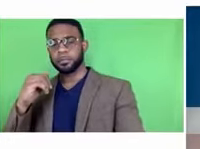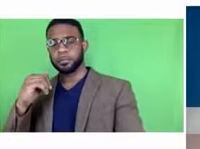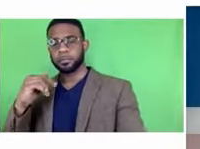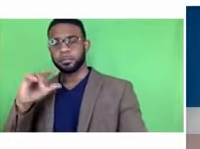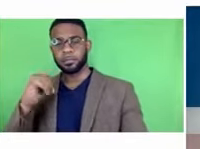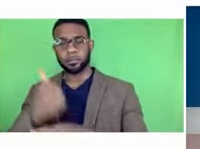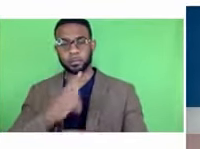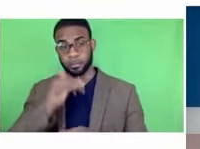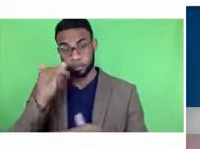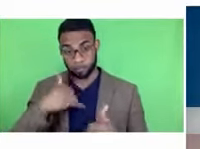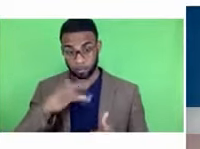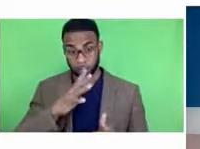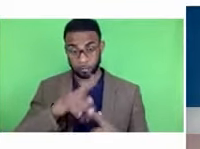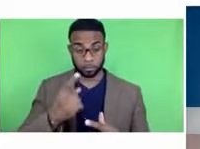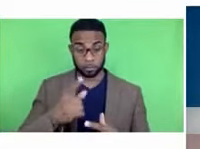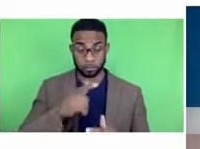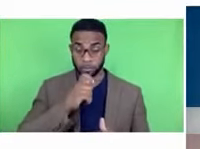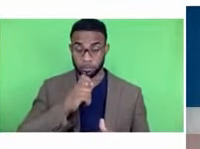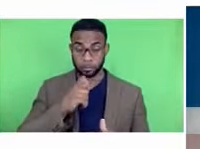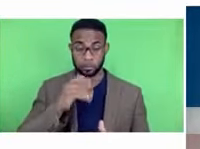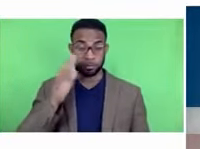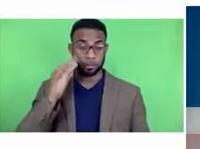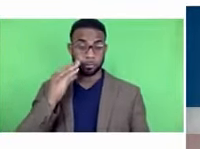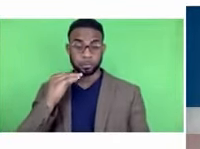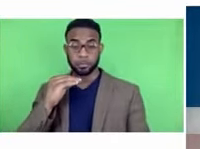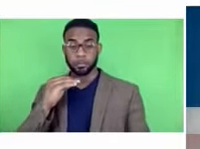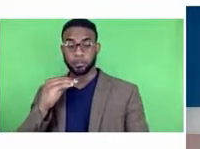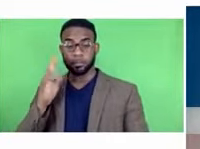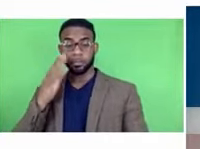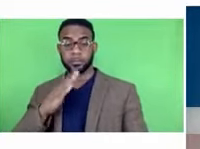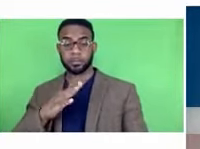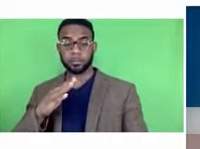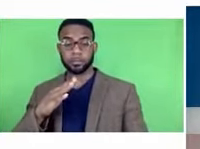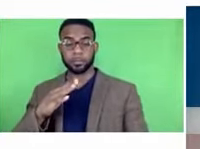if I was speaking to someone who had a bad experience,